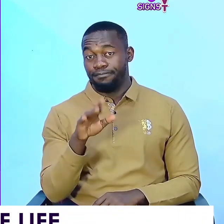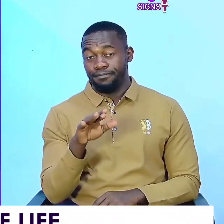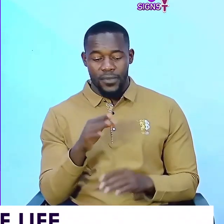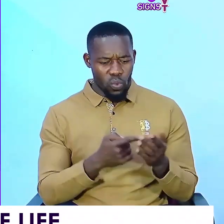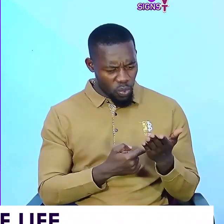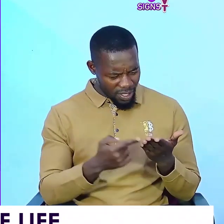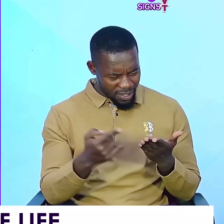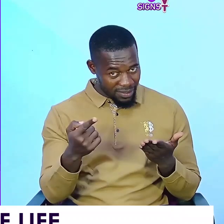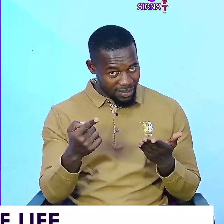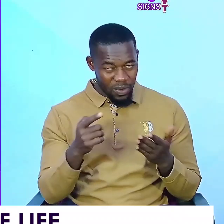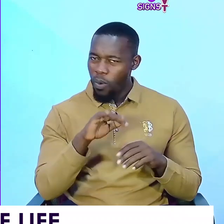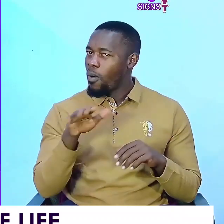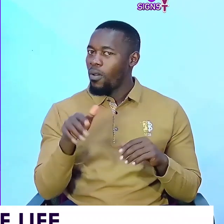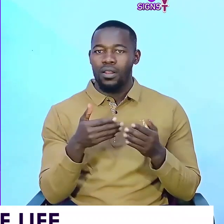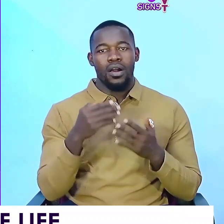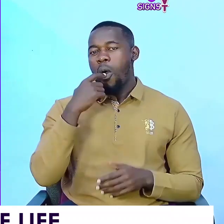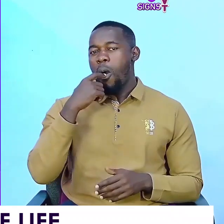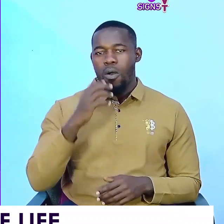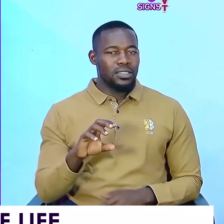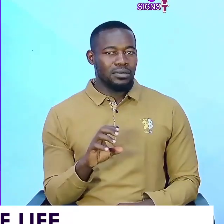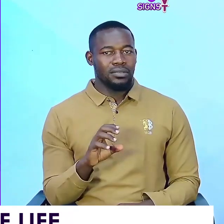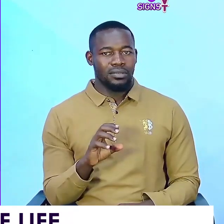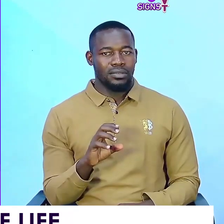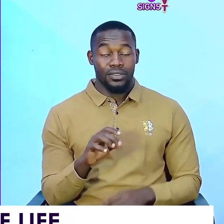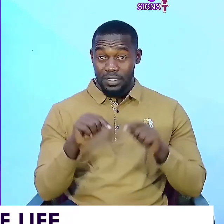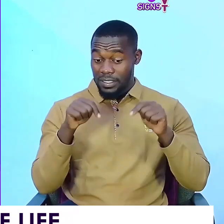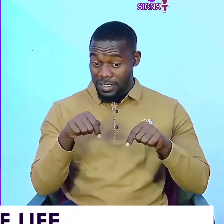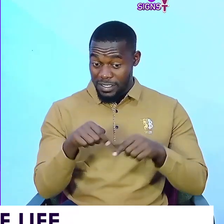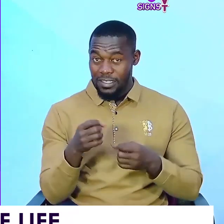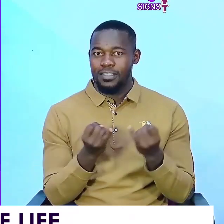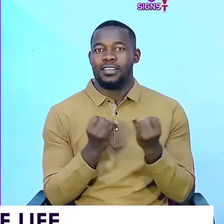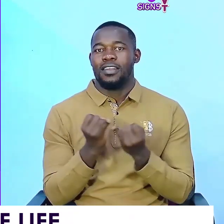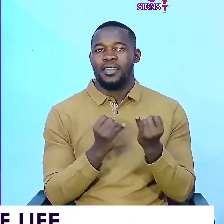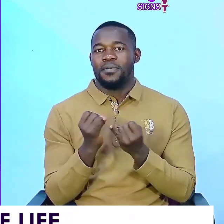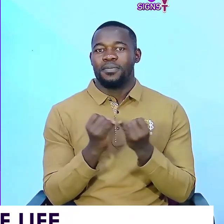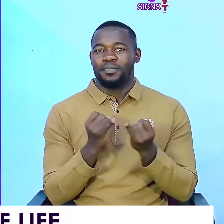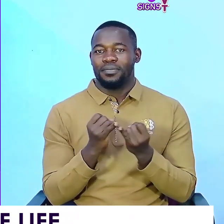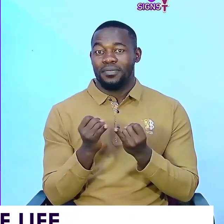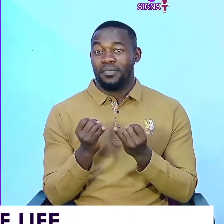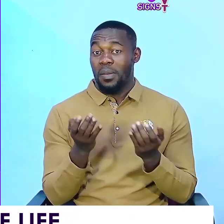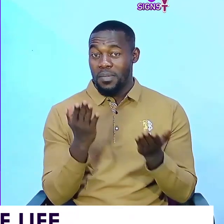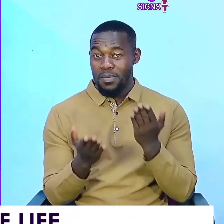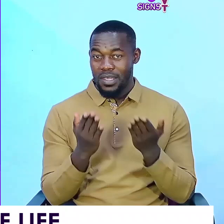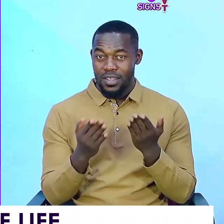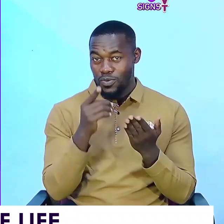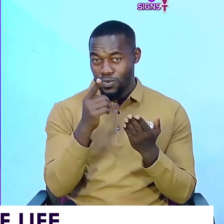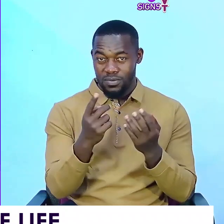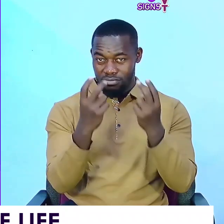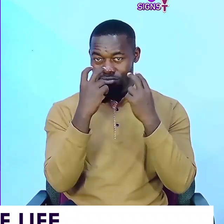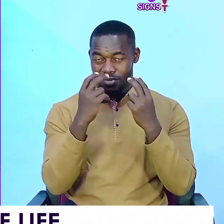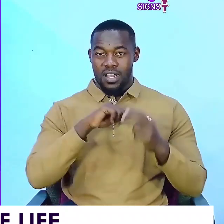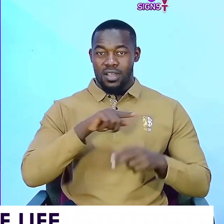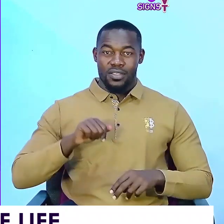week. Yeah. And this Saturday, yeah, maybe someone is watching this show today and